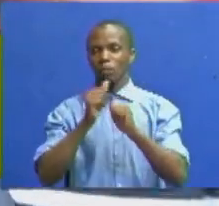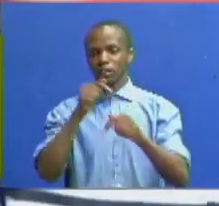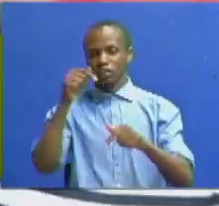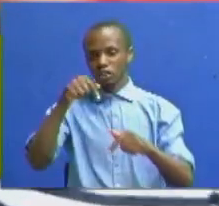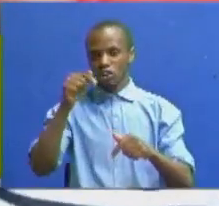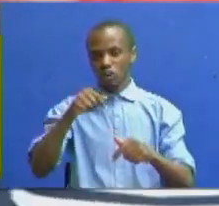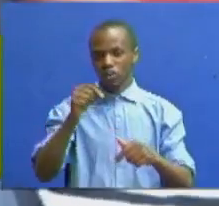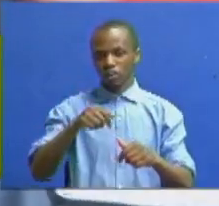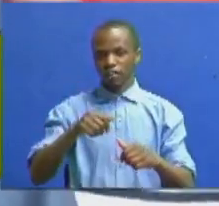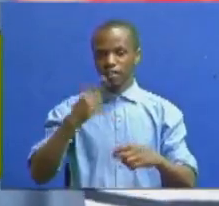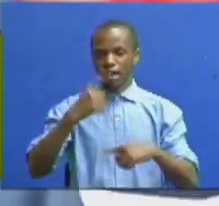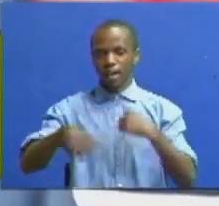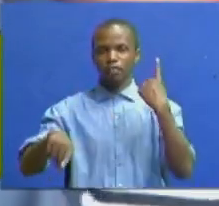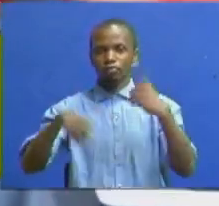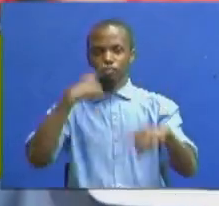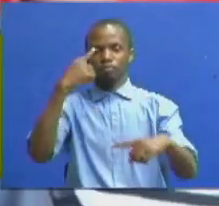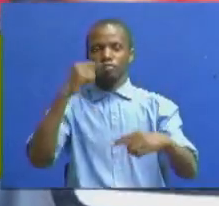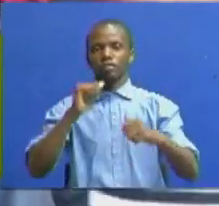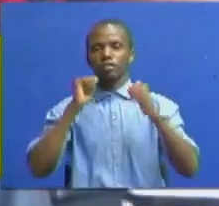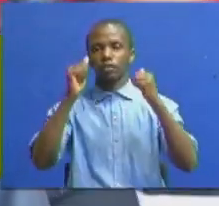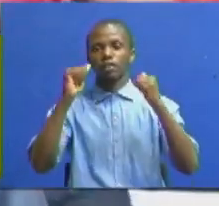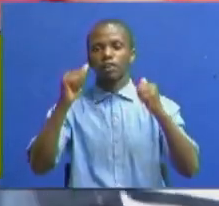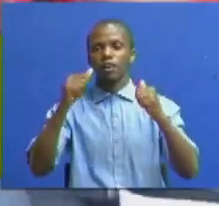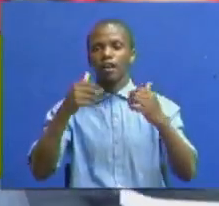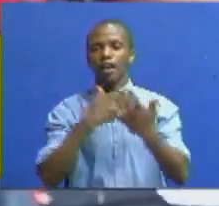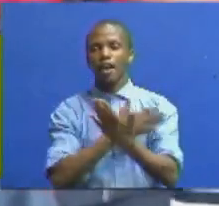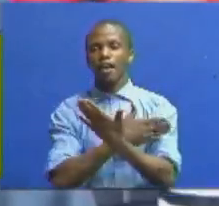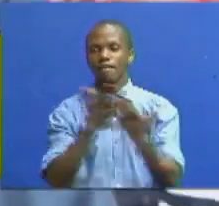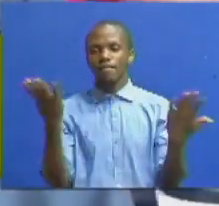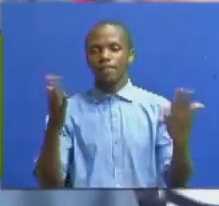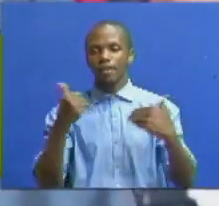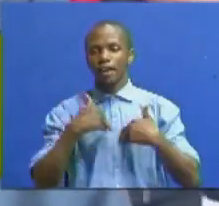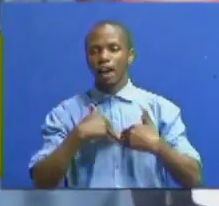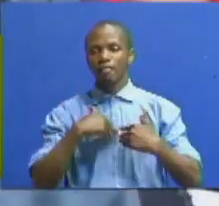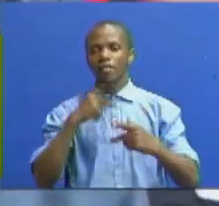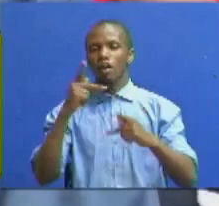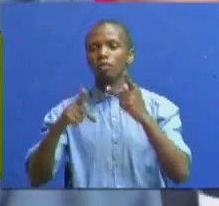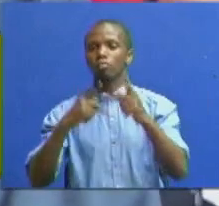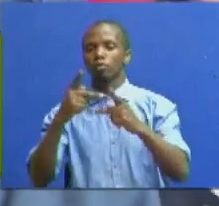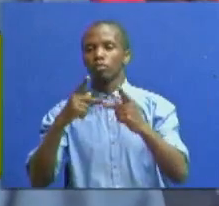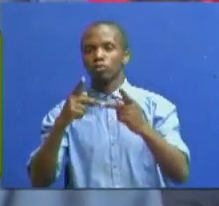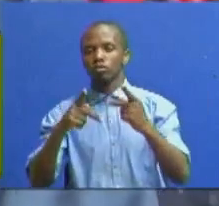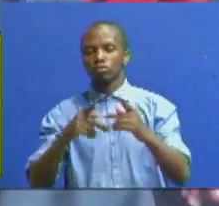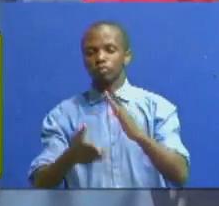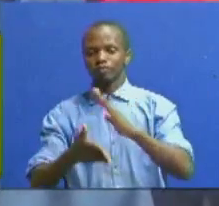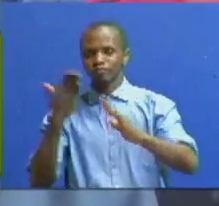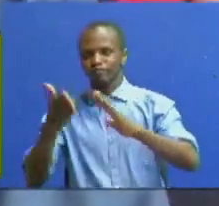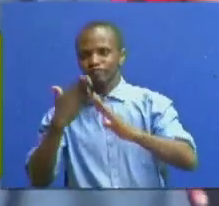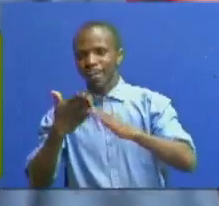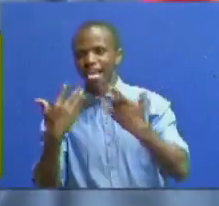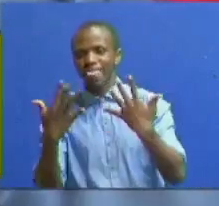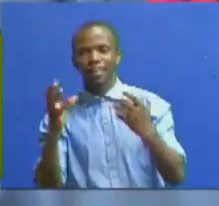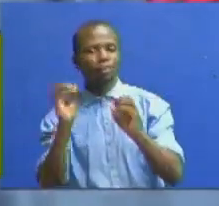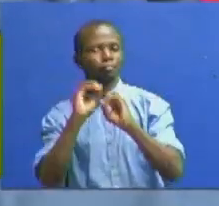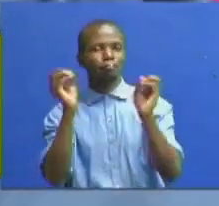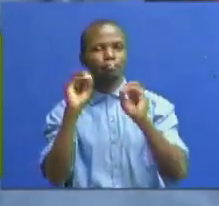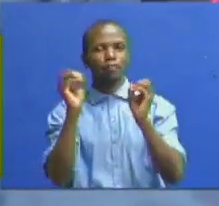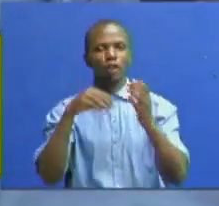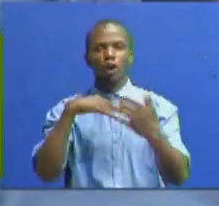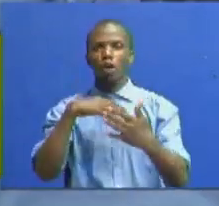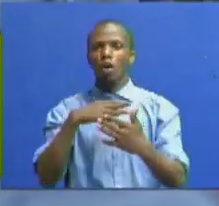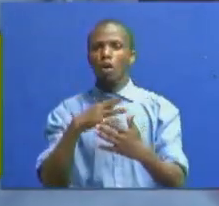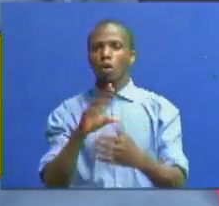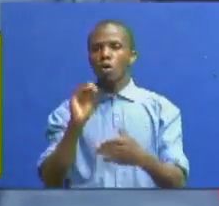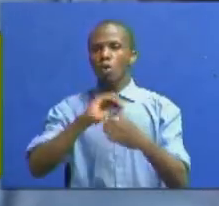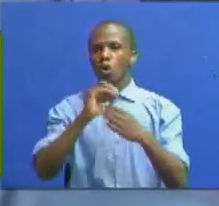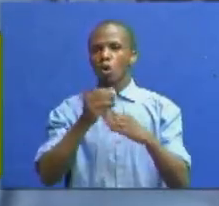and lift the cup. Everything has a process. You don't rush to things, or you don't want